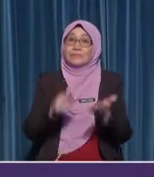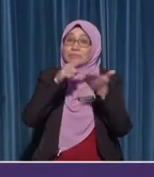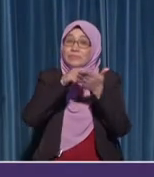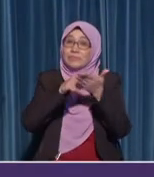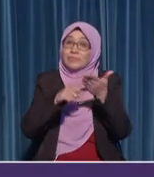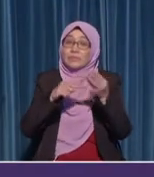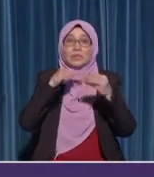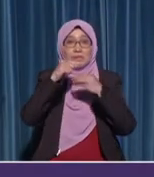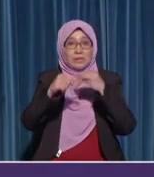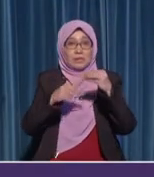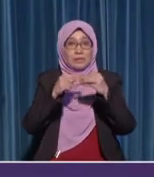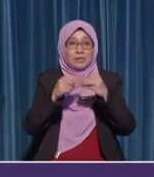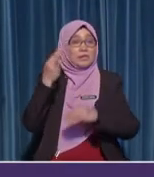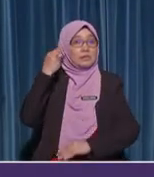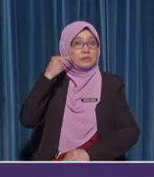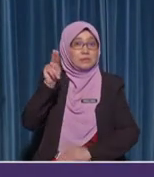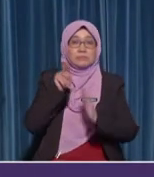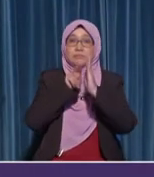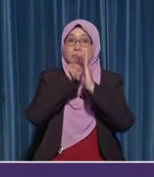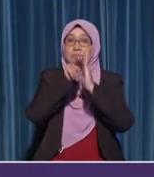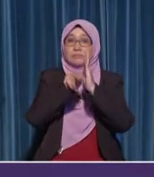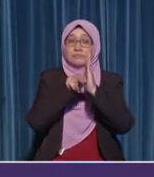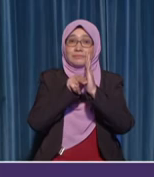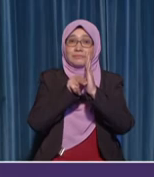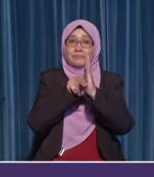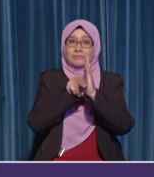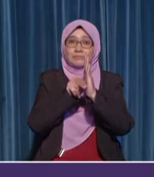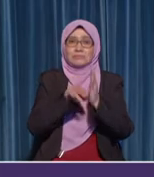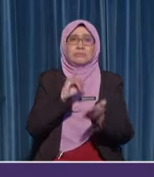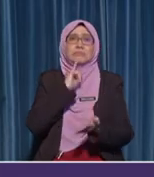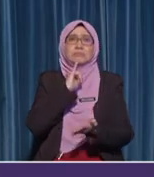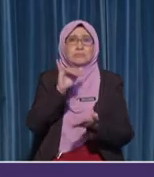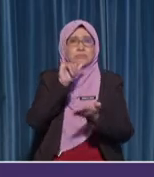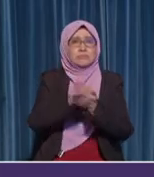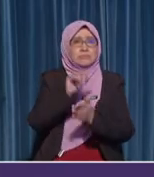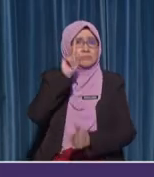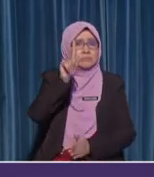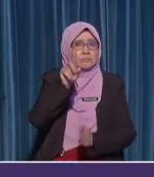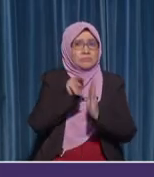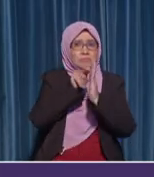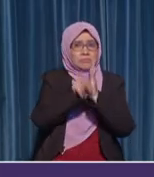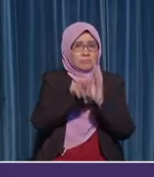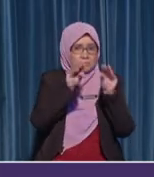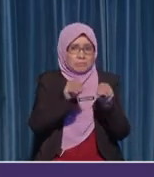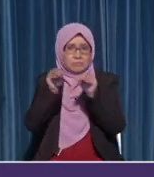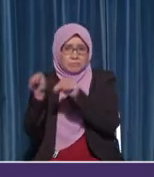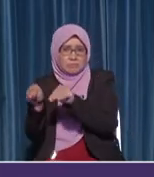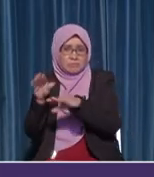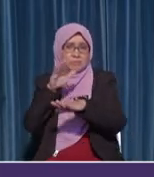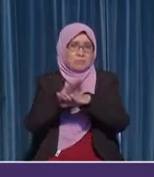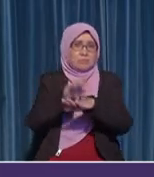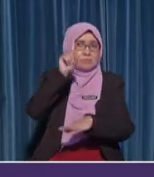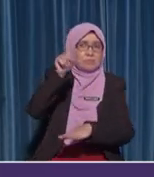What about an hour? Is that 1 hour moving on